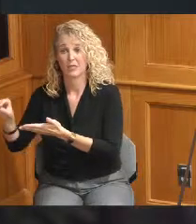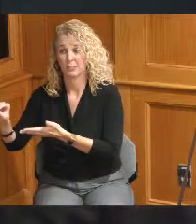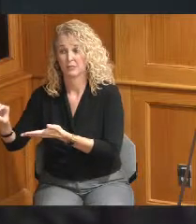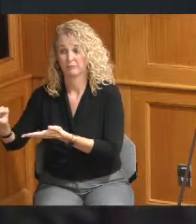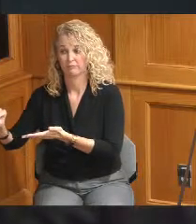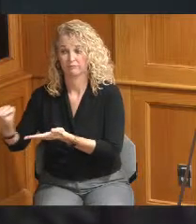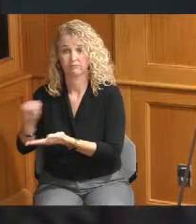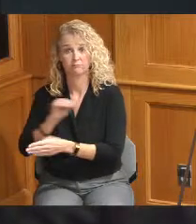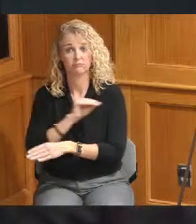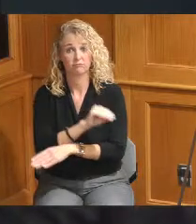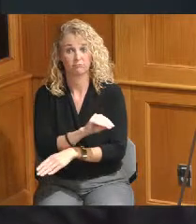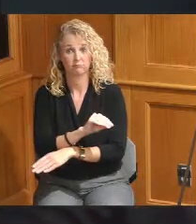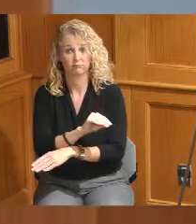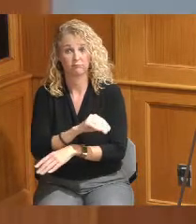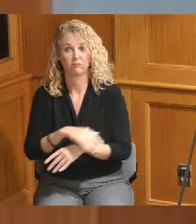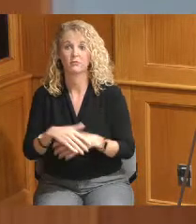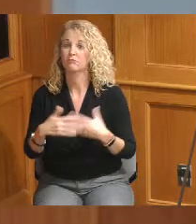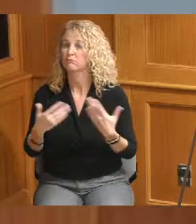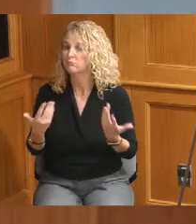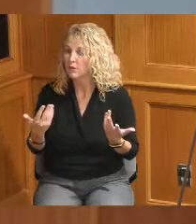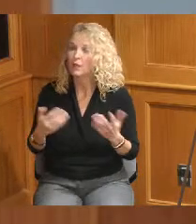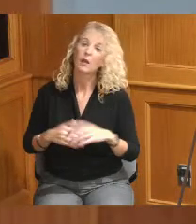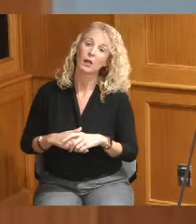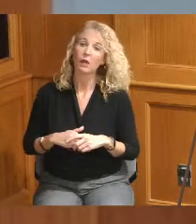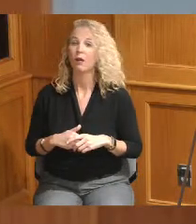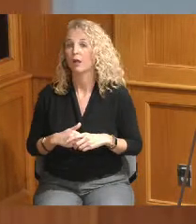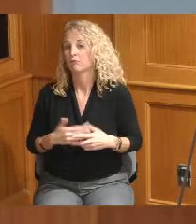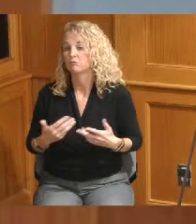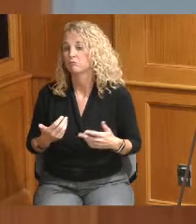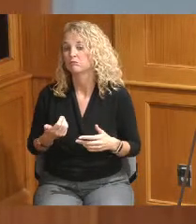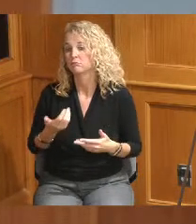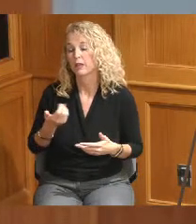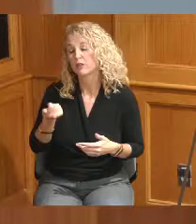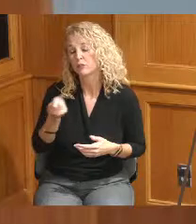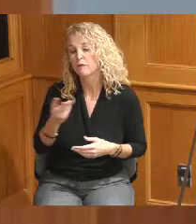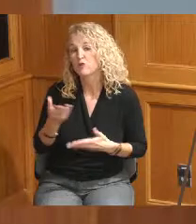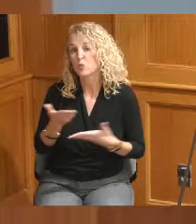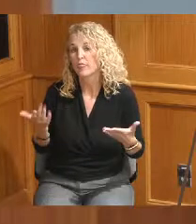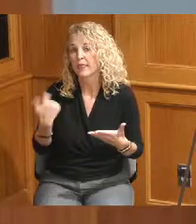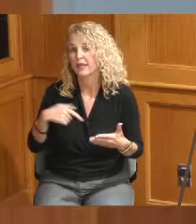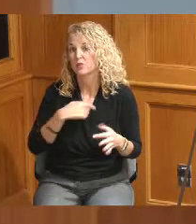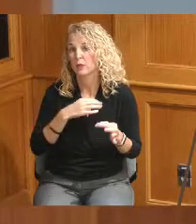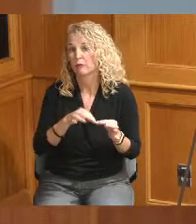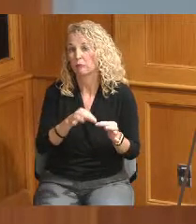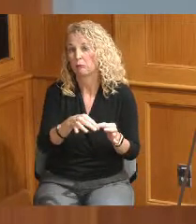like? There are some things that we have deferred, as I've said,